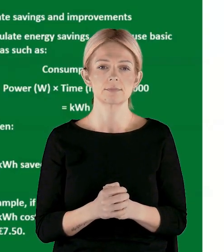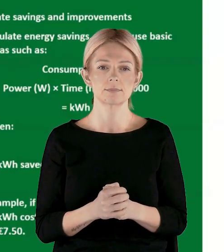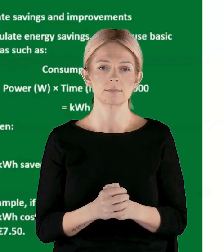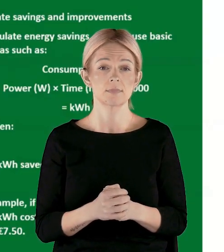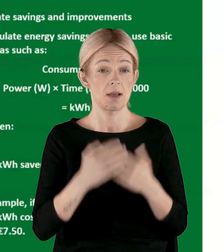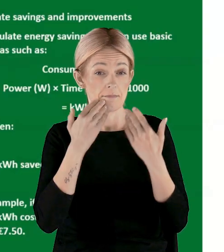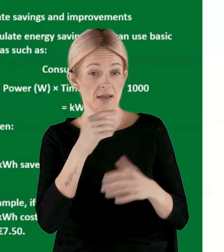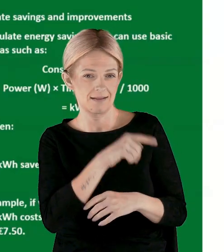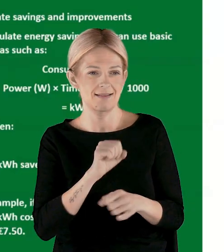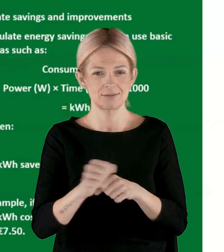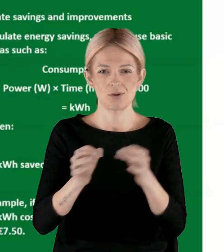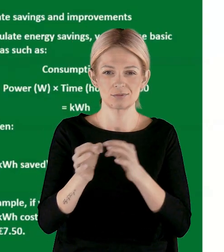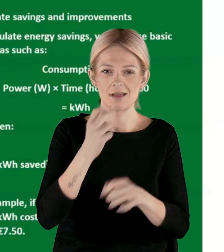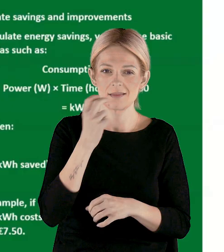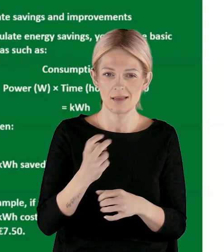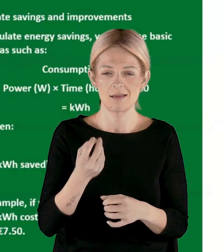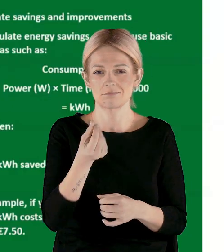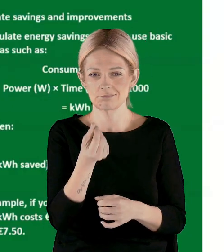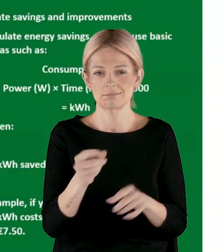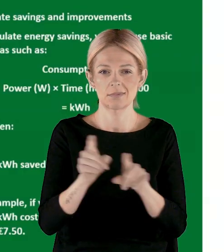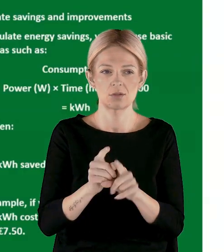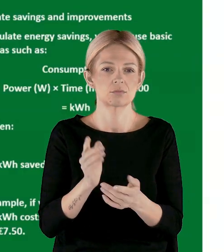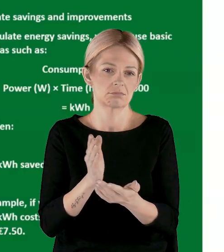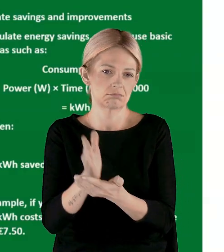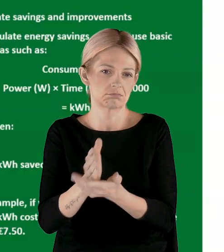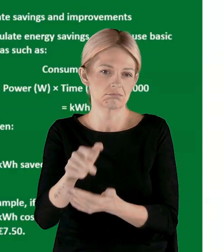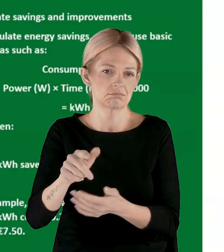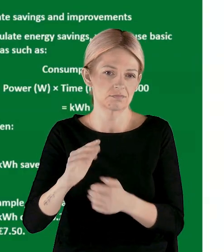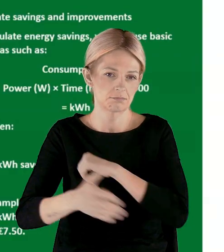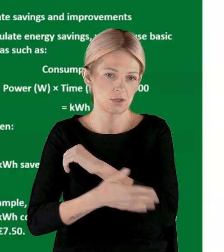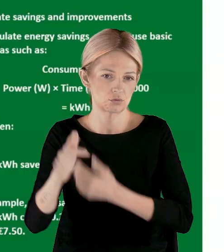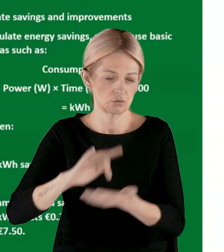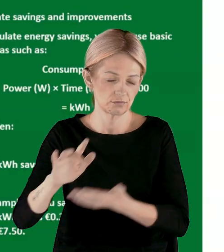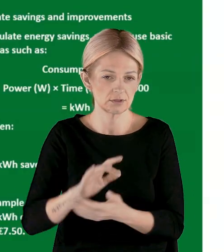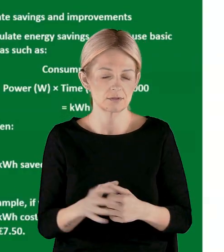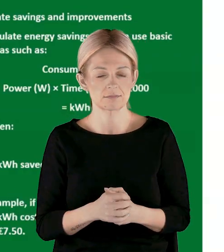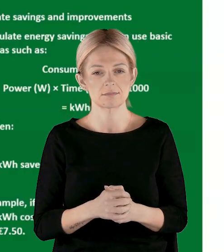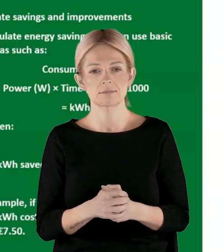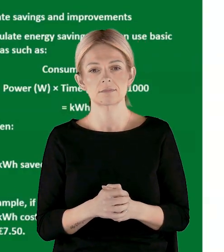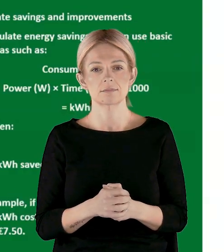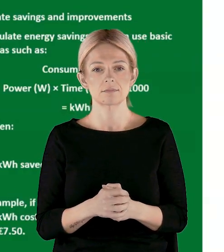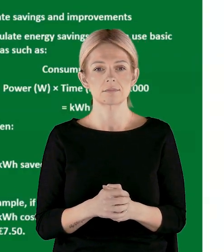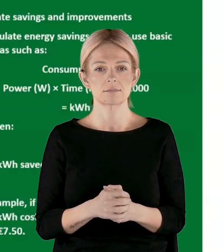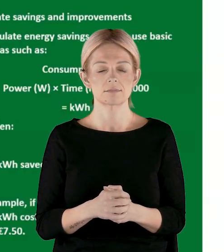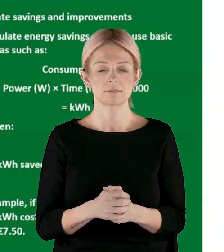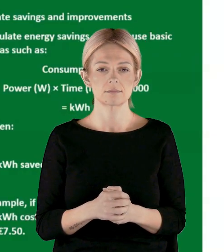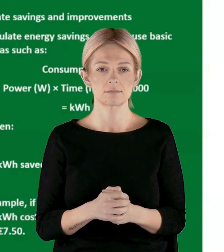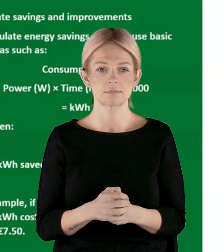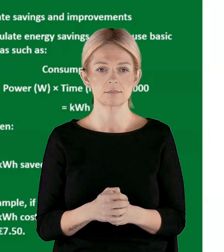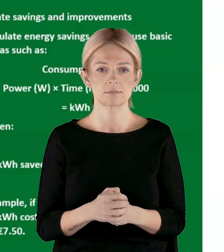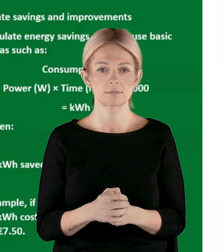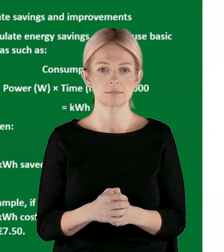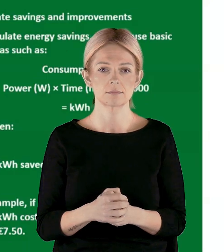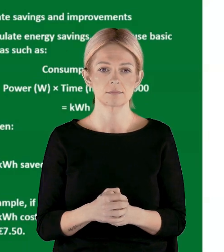is the beneficial one. Then second step is create a basic savings plan.